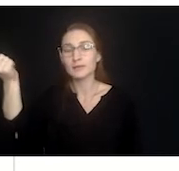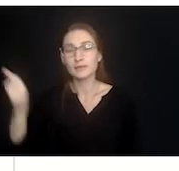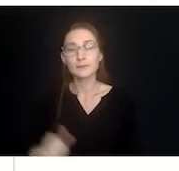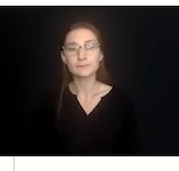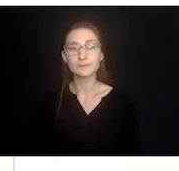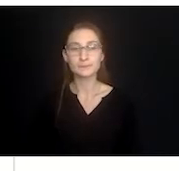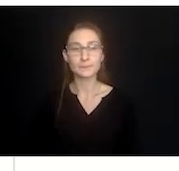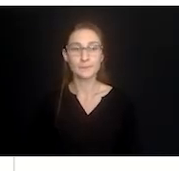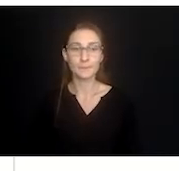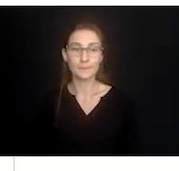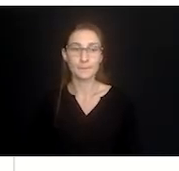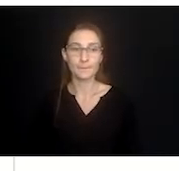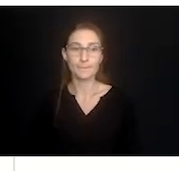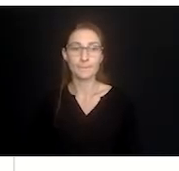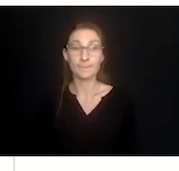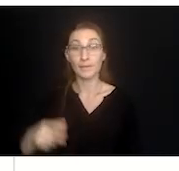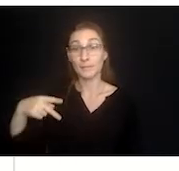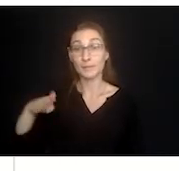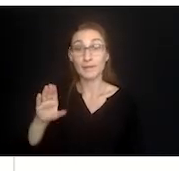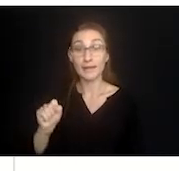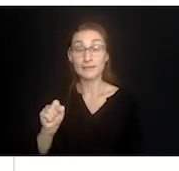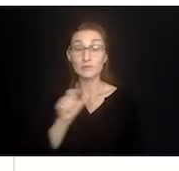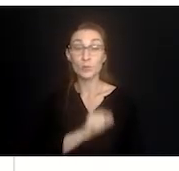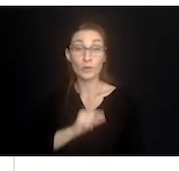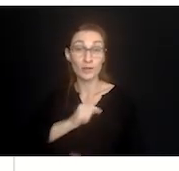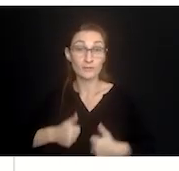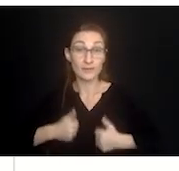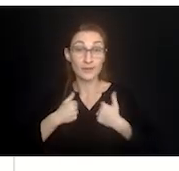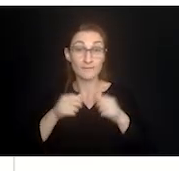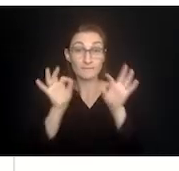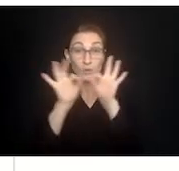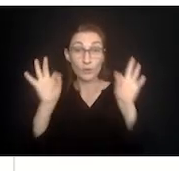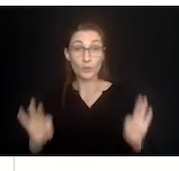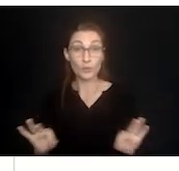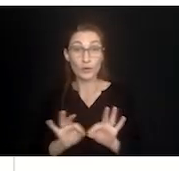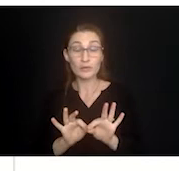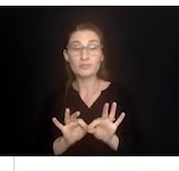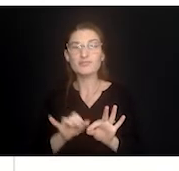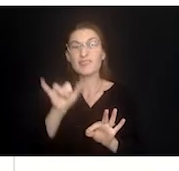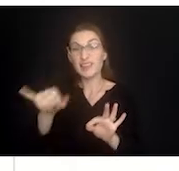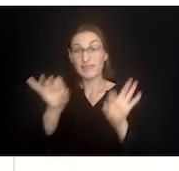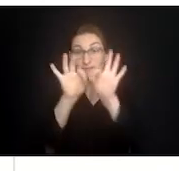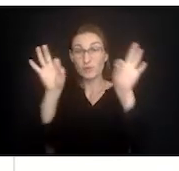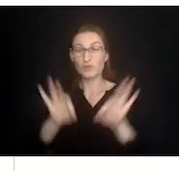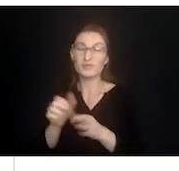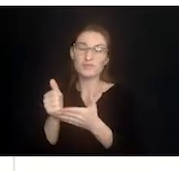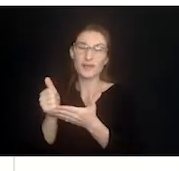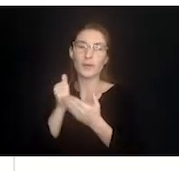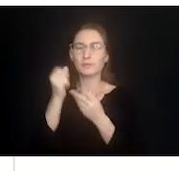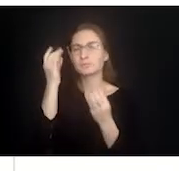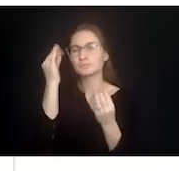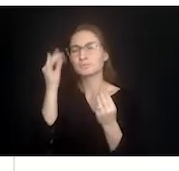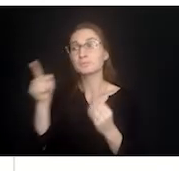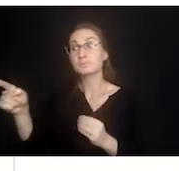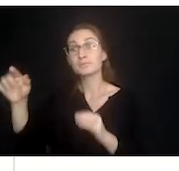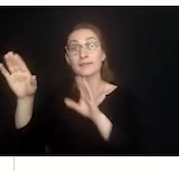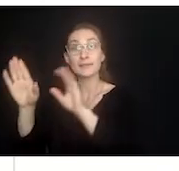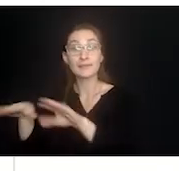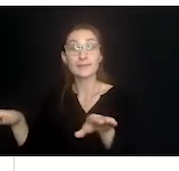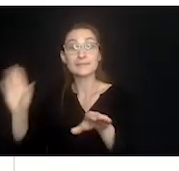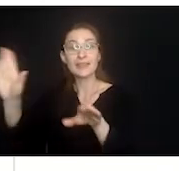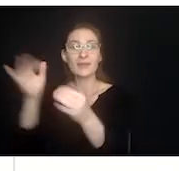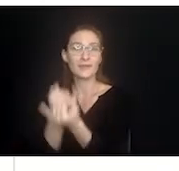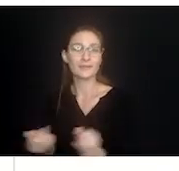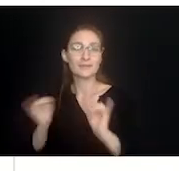if I didn't record it then, I would forget it. The PBS quality of life form, these forms help